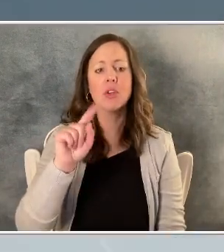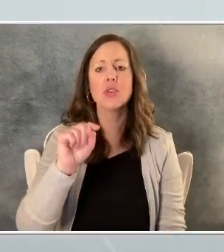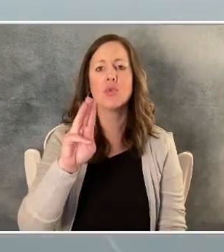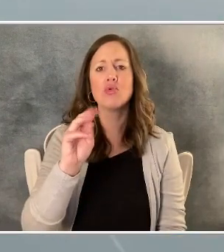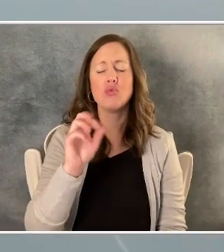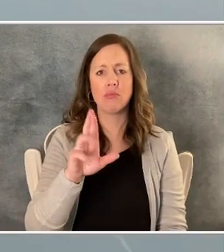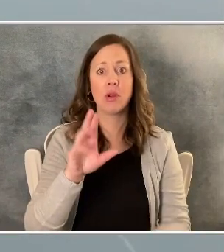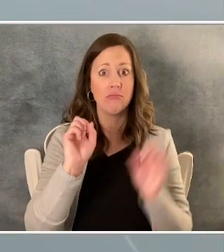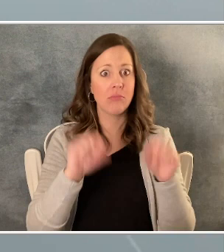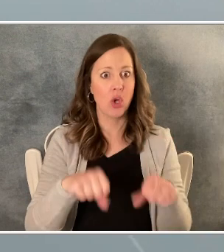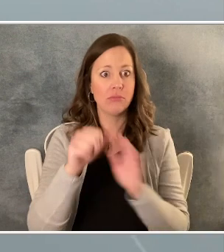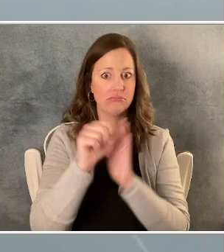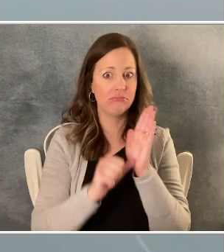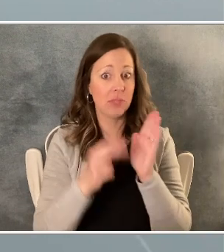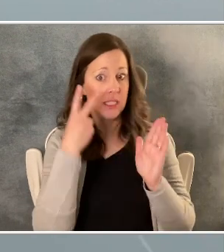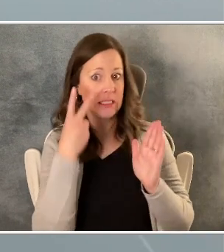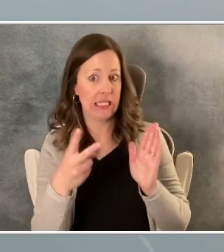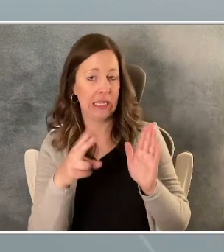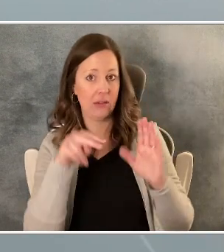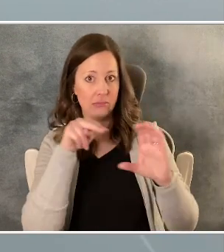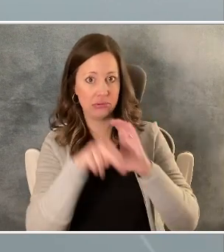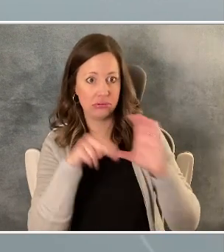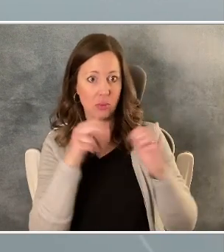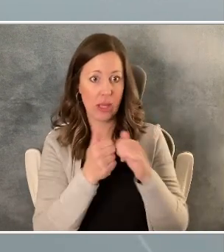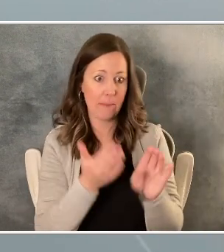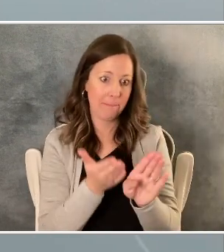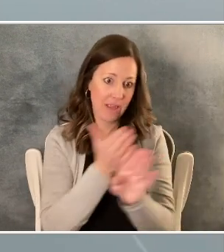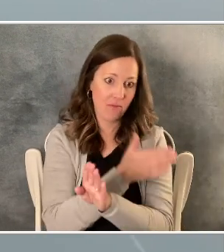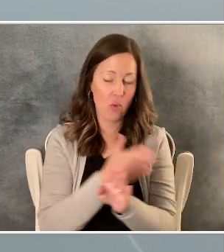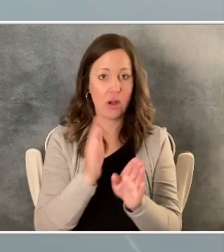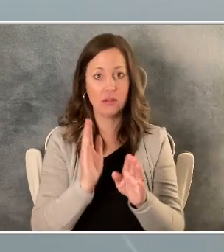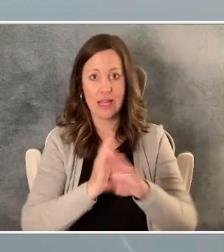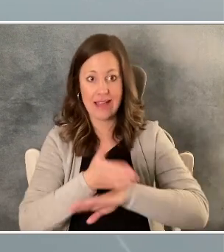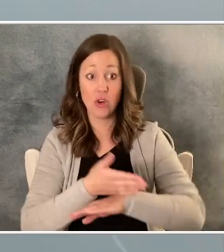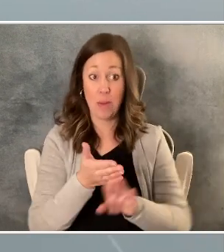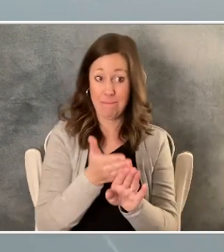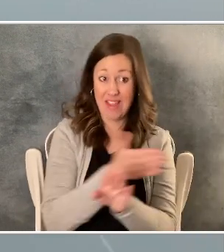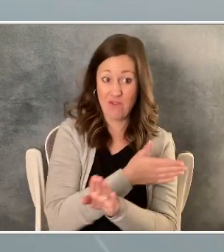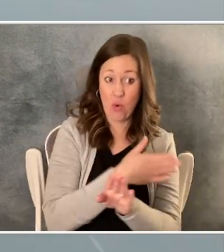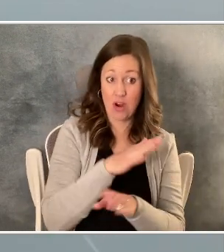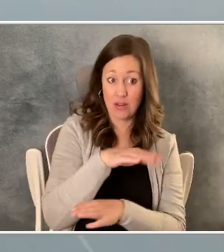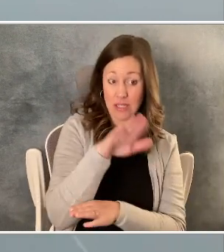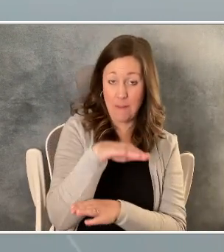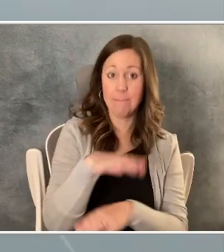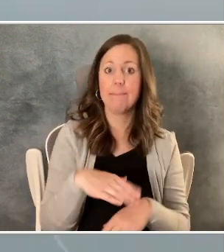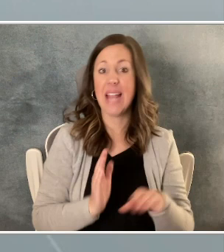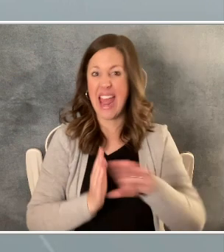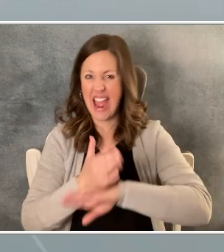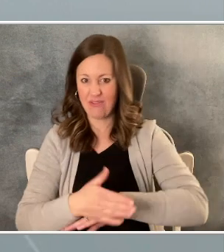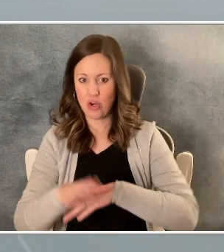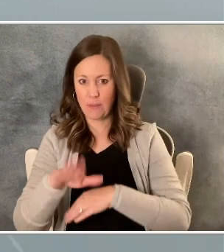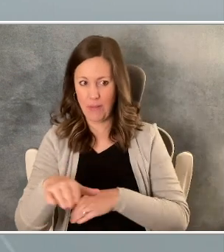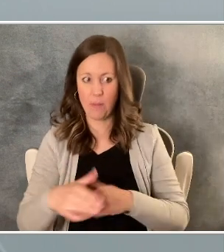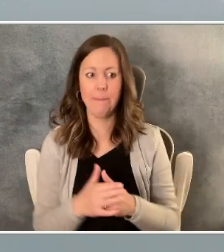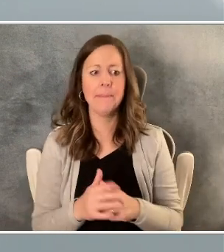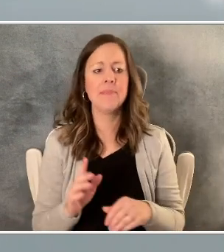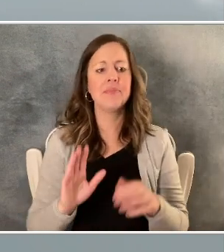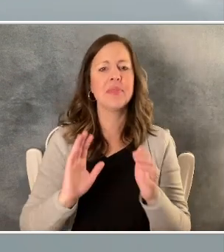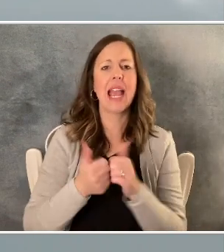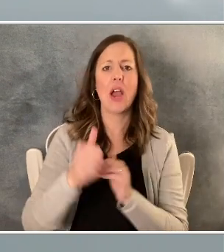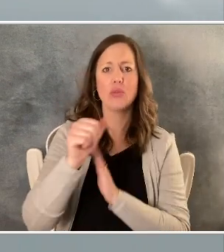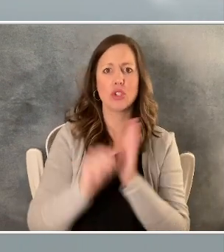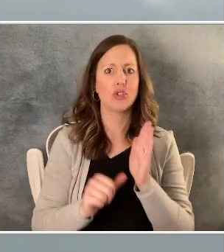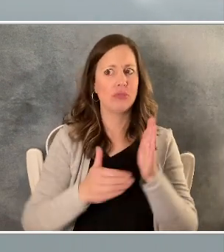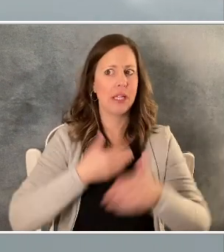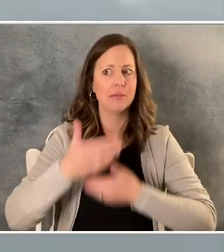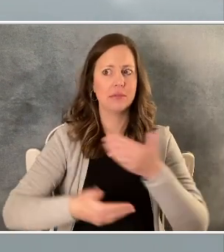CT scans showing the before and after. Before is on top, after is on the bottom. How did the brain surgery go at Children's Mercy? Just tell us a little